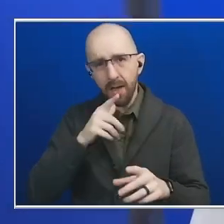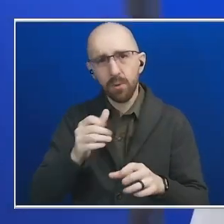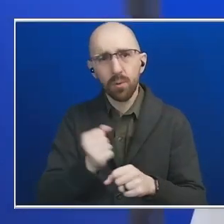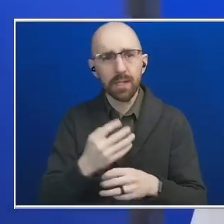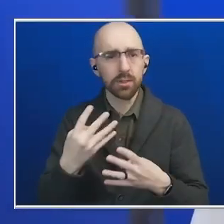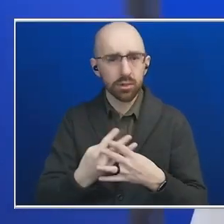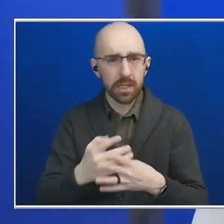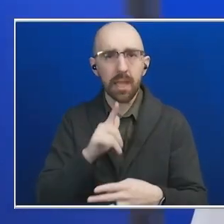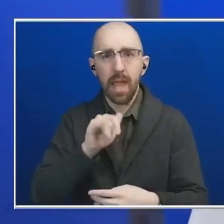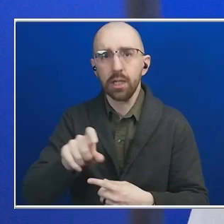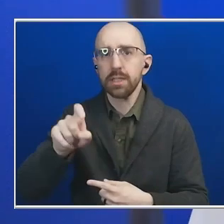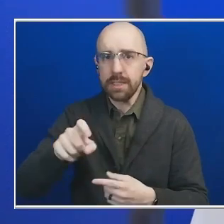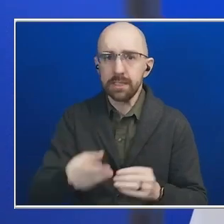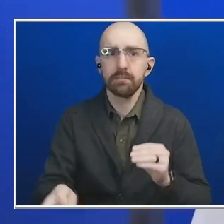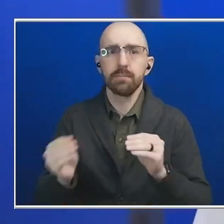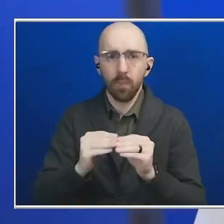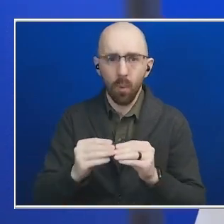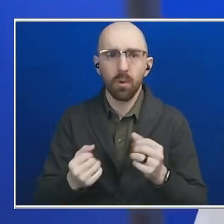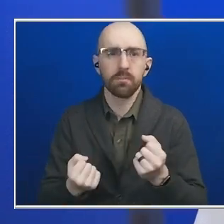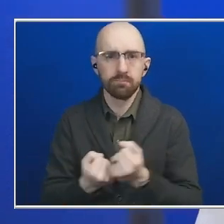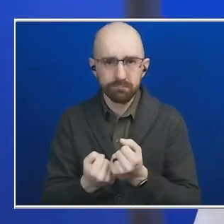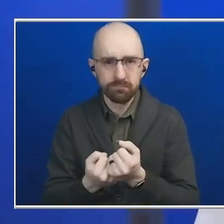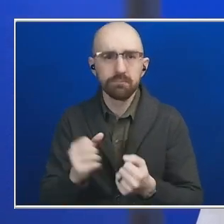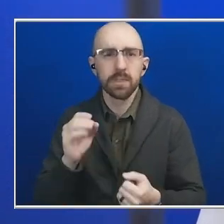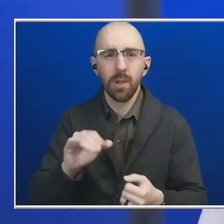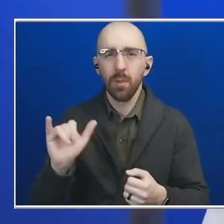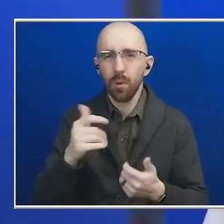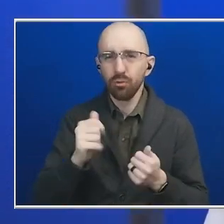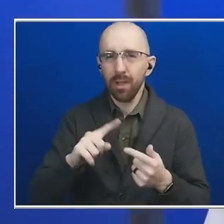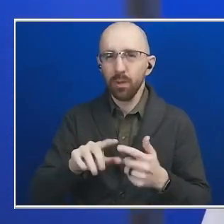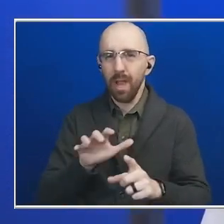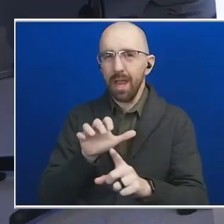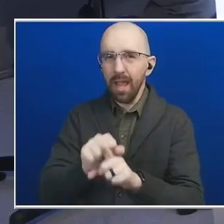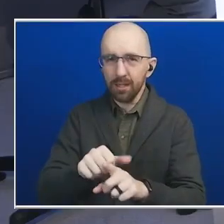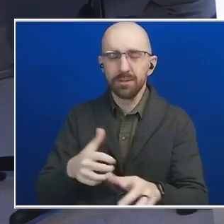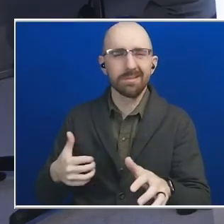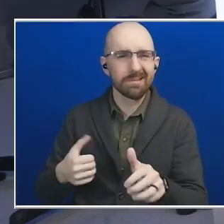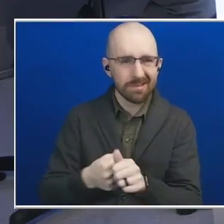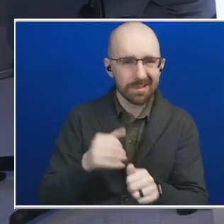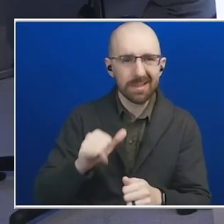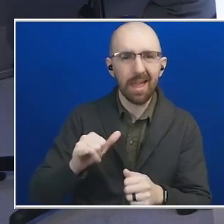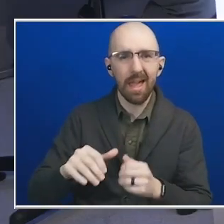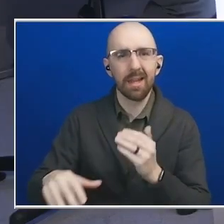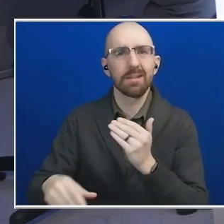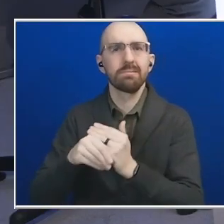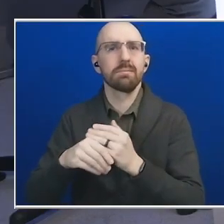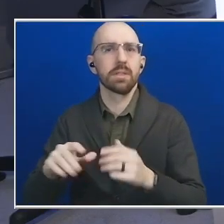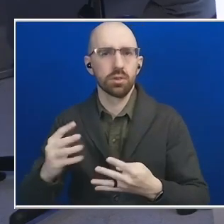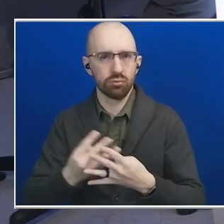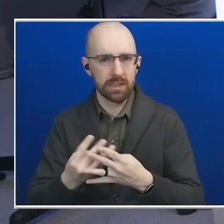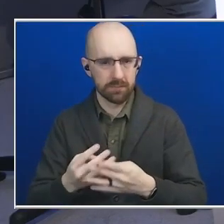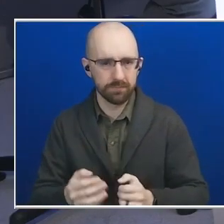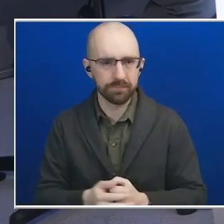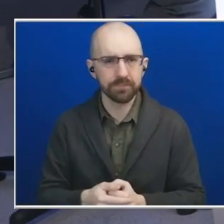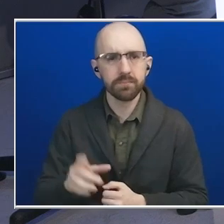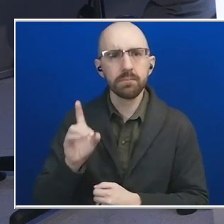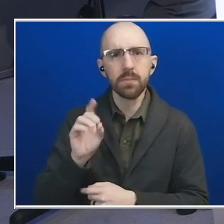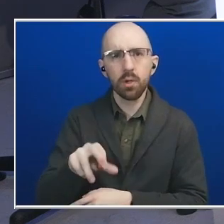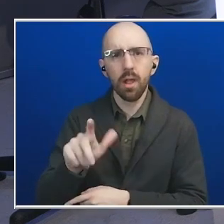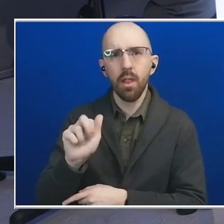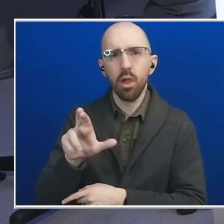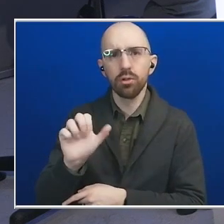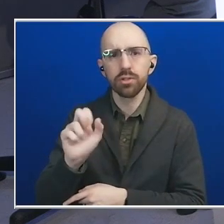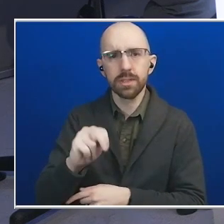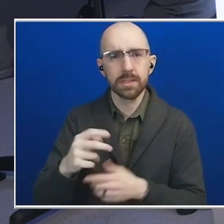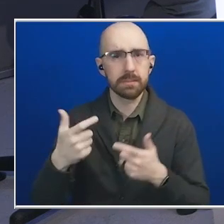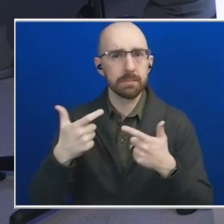additional supplements. So that's where we're still trying to catch up, is on that supplemental screening. Gotcha. So, Dr. Larson, one of the biggest headlines from this year's Facts